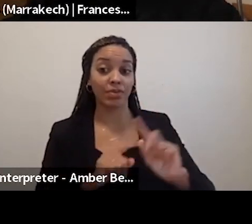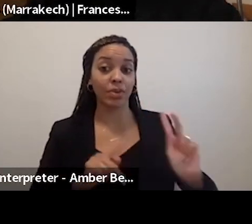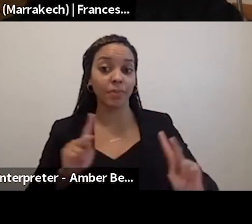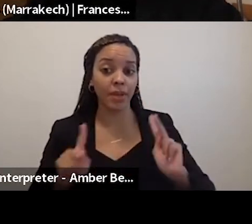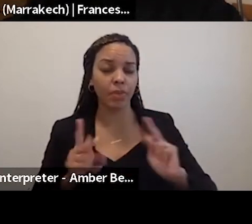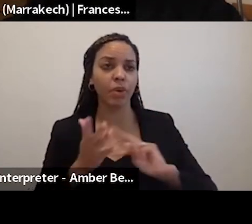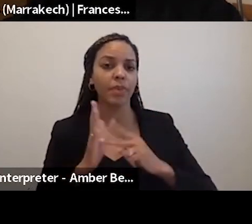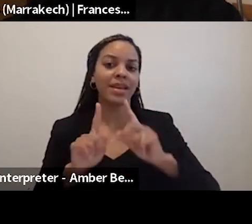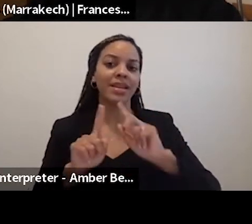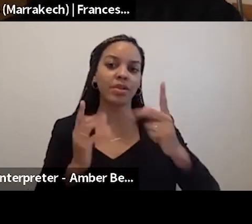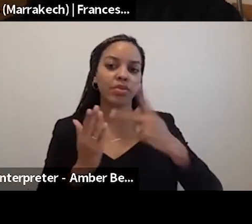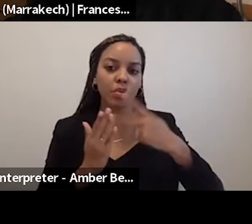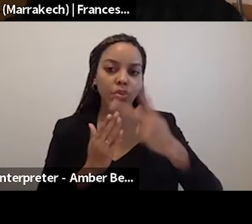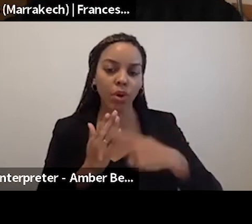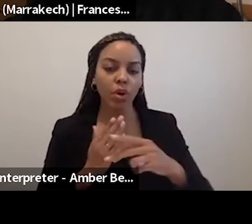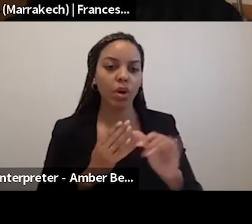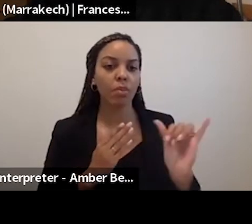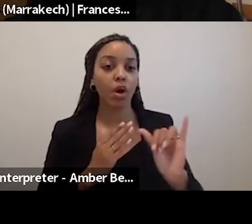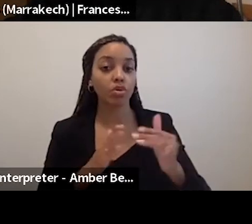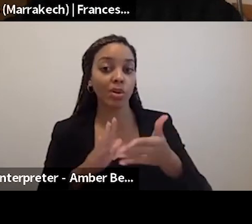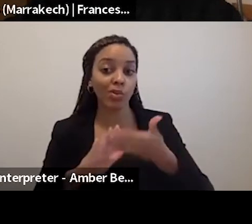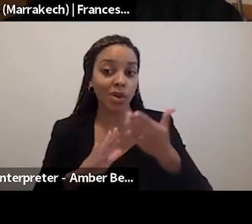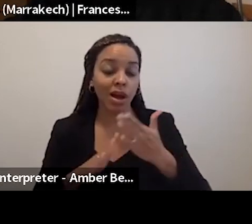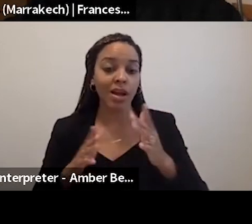programs are also sort of run and led by